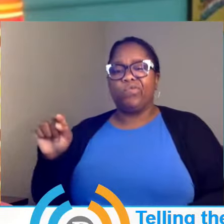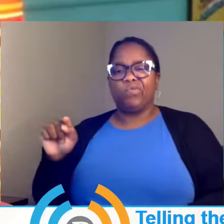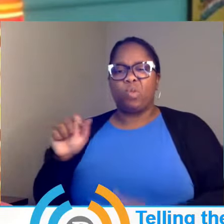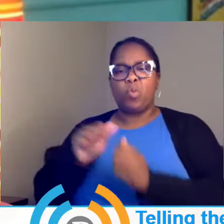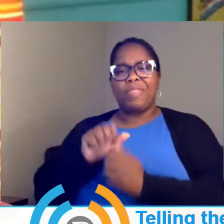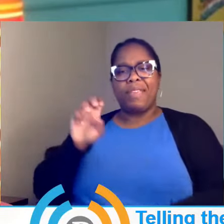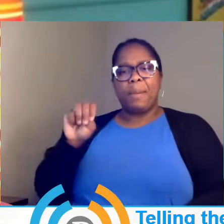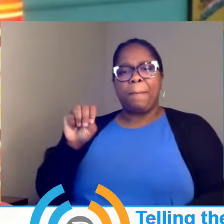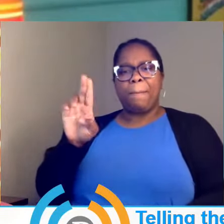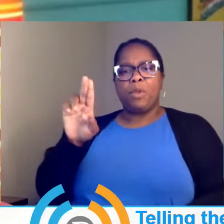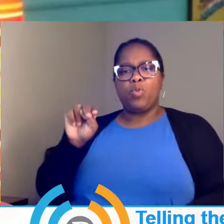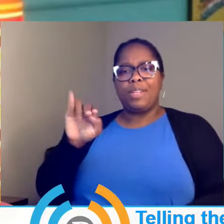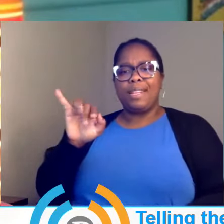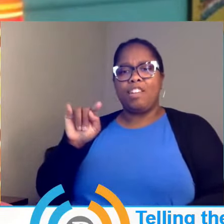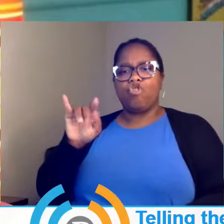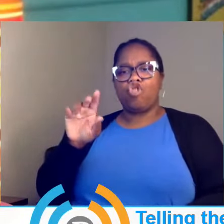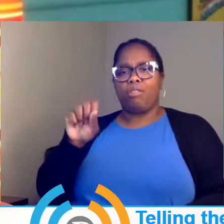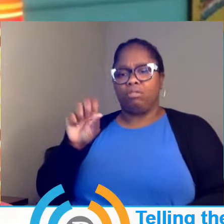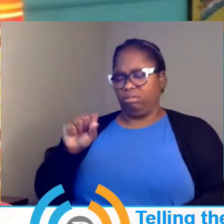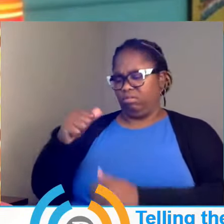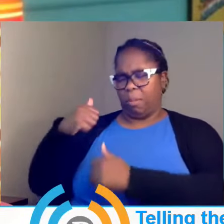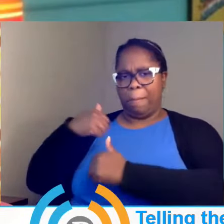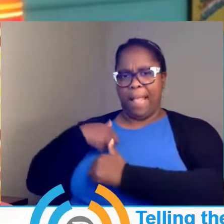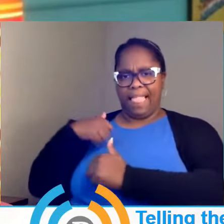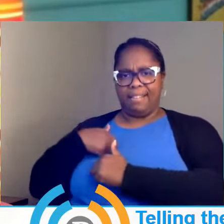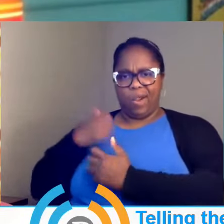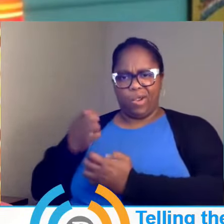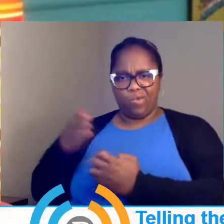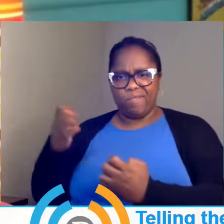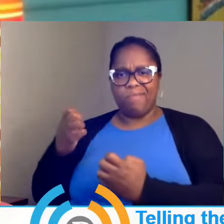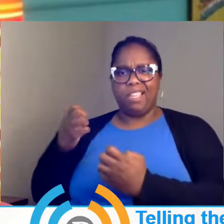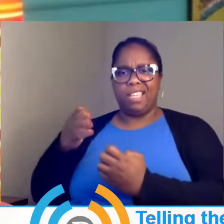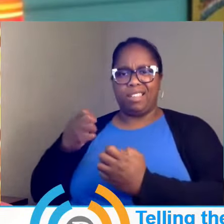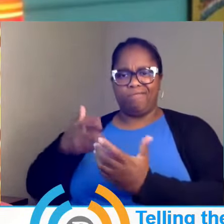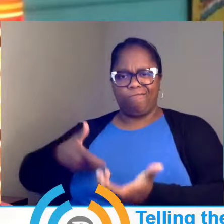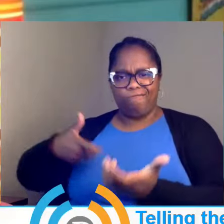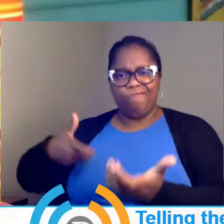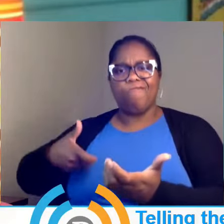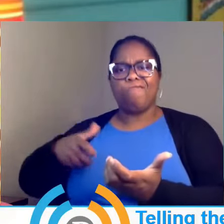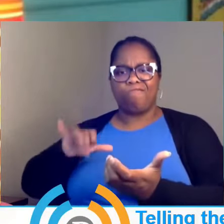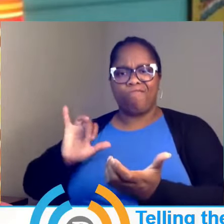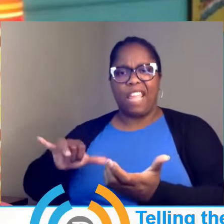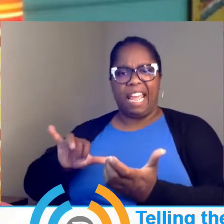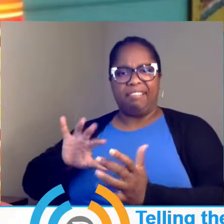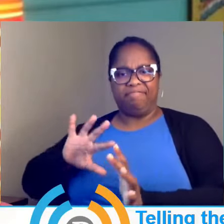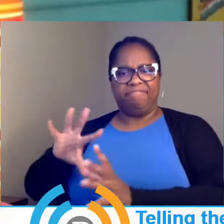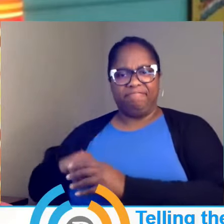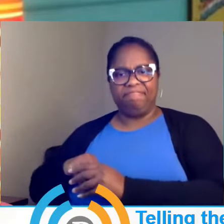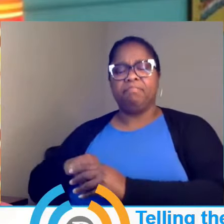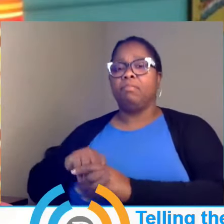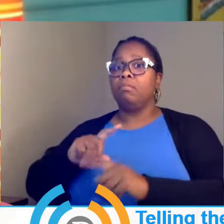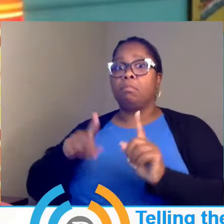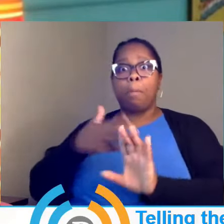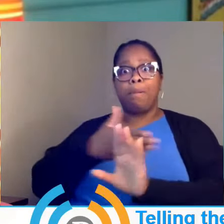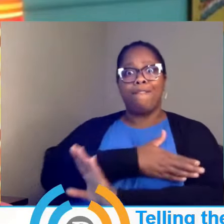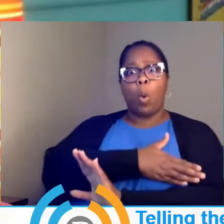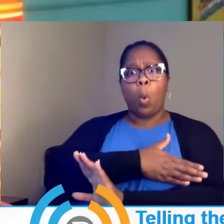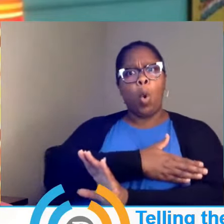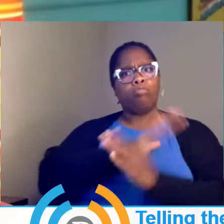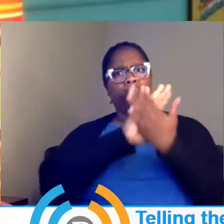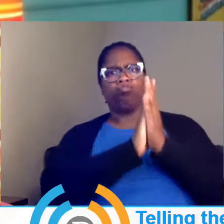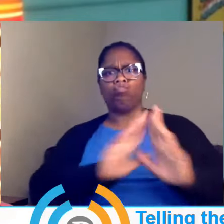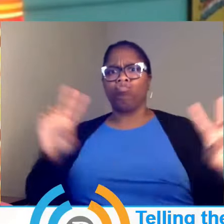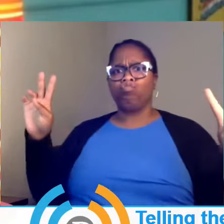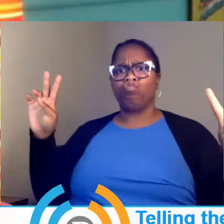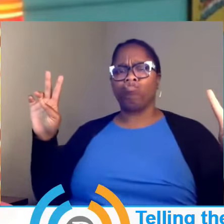chiefs was involved with that, but protests remained largely peaceful. Same can be said day after the